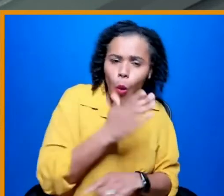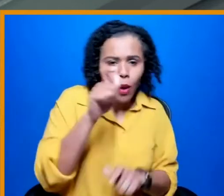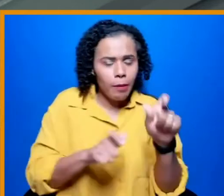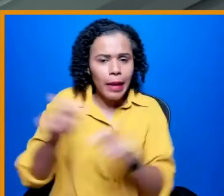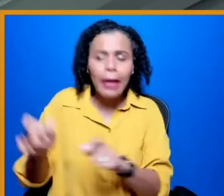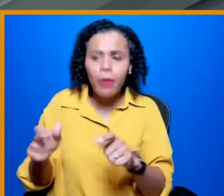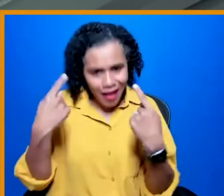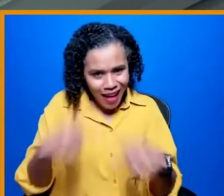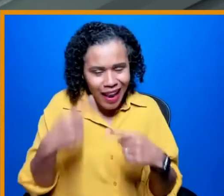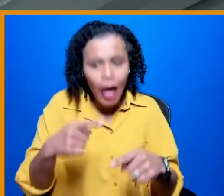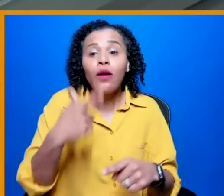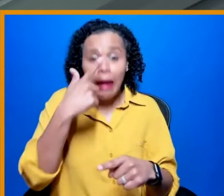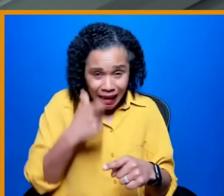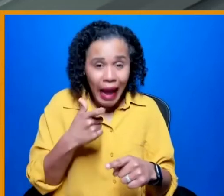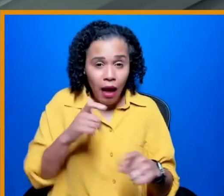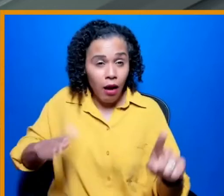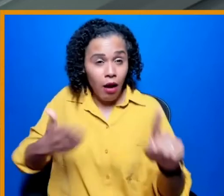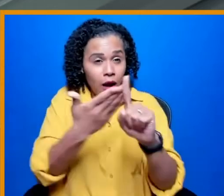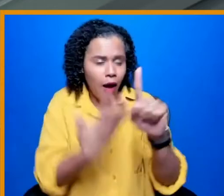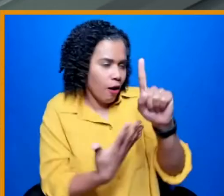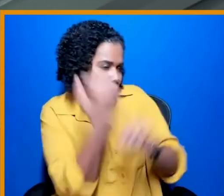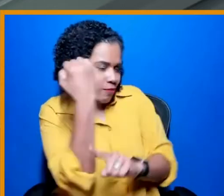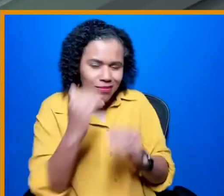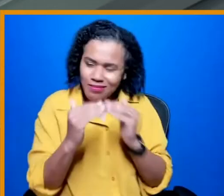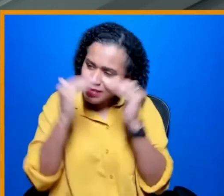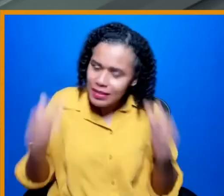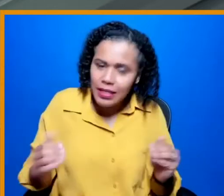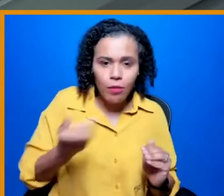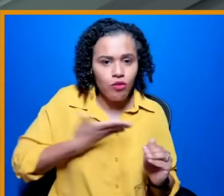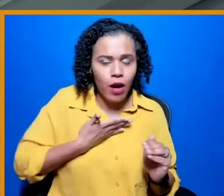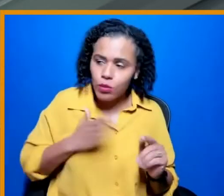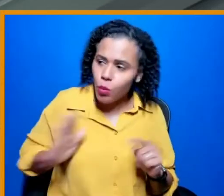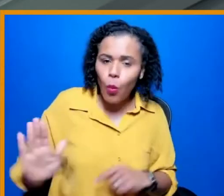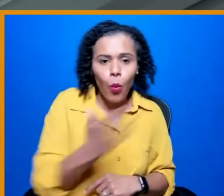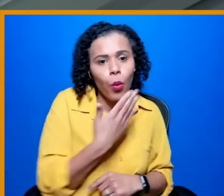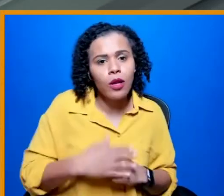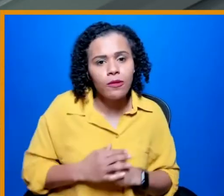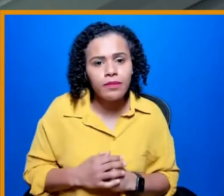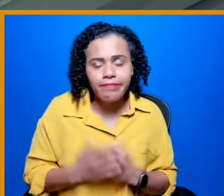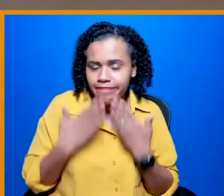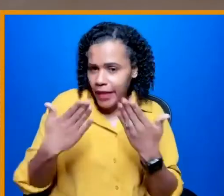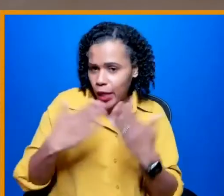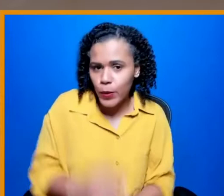to reach their potential and have the same rights as everyone else. Thank you.